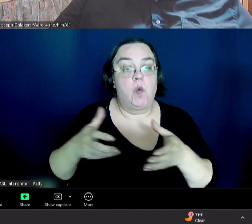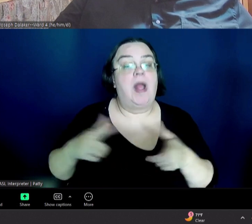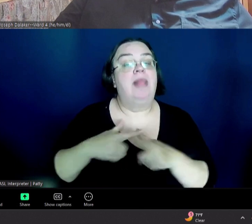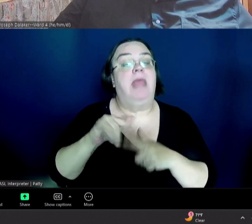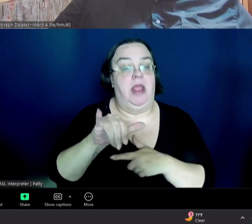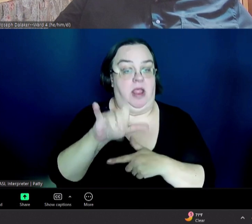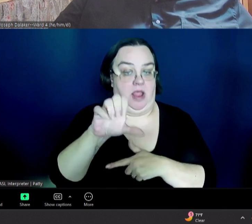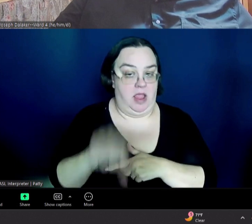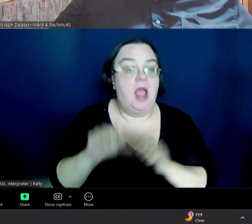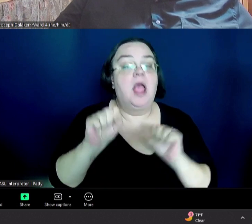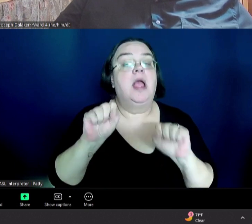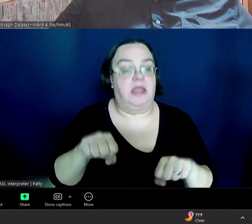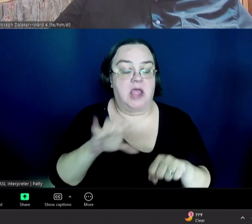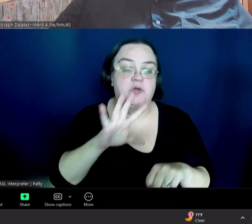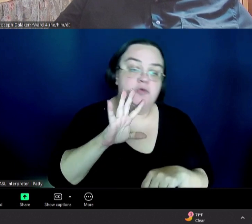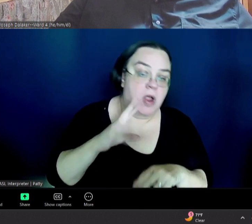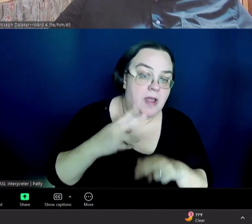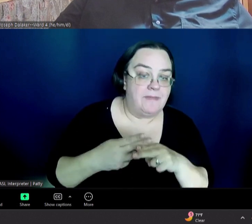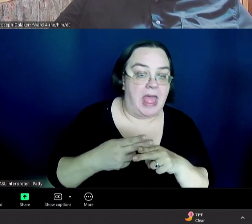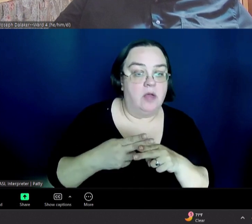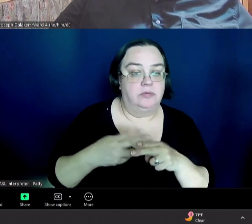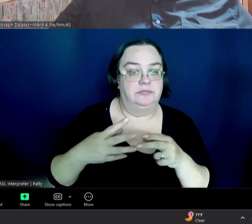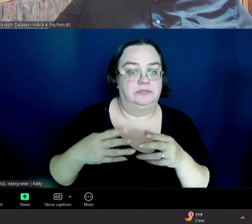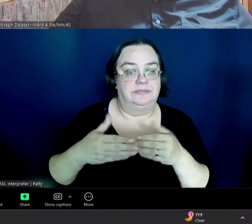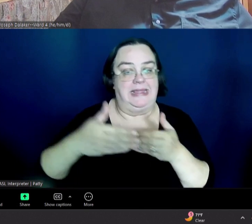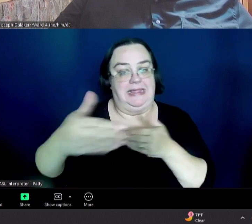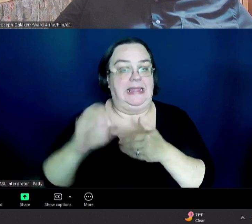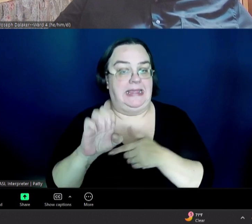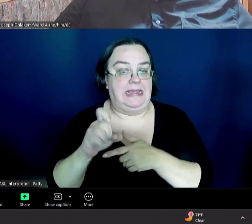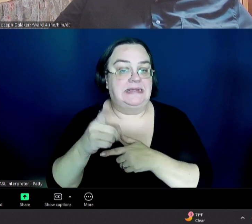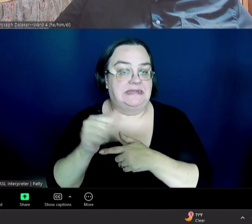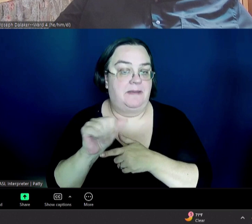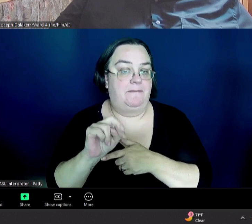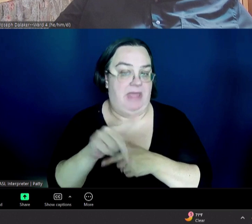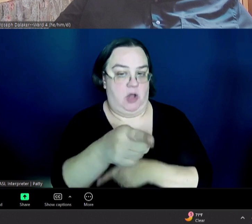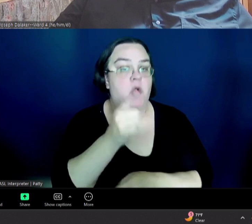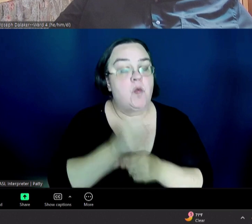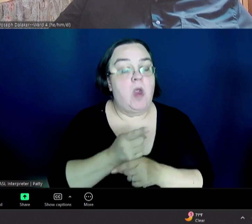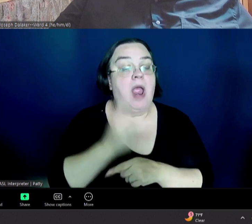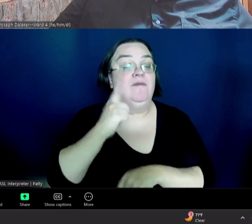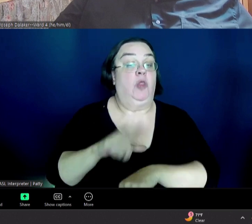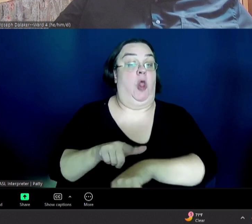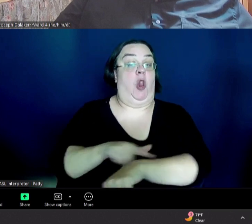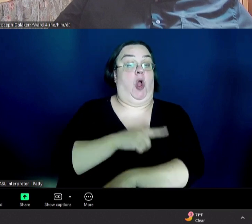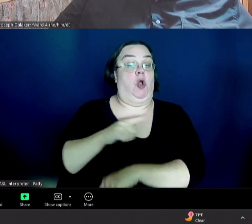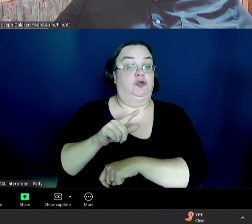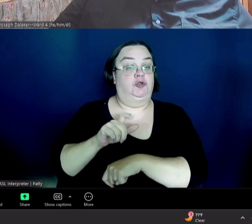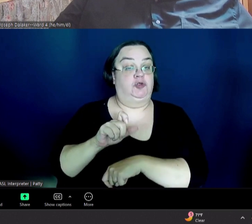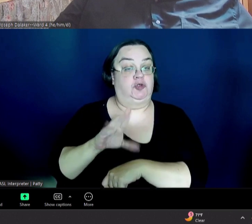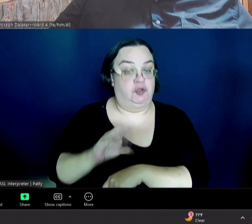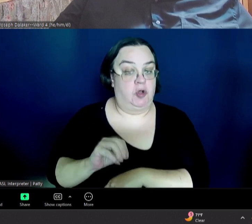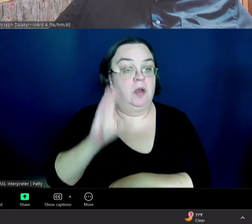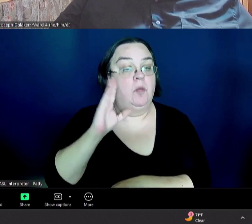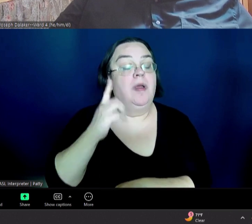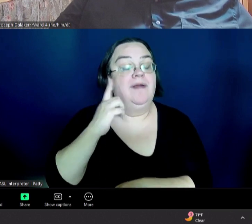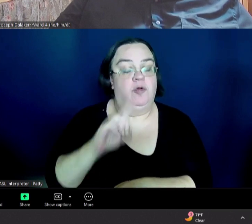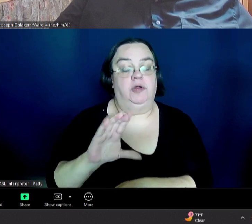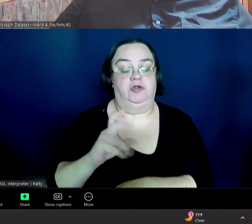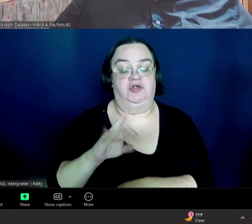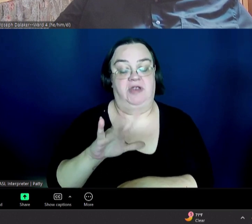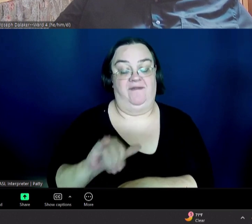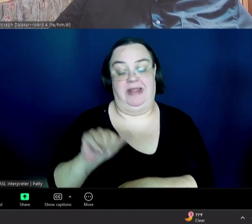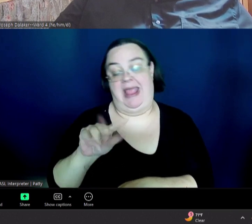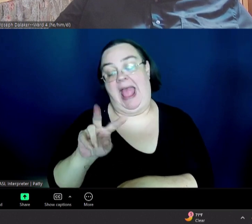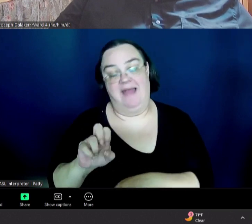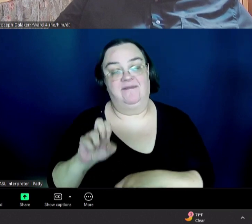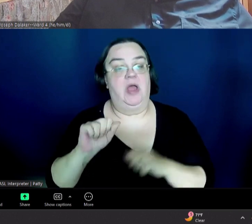the discussion of expansion. You are correct. Okay. Long term, it would be for Cheverly Avenue. Initially, it's